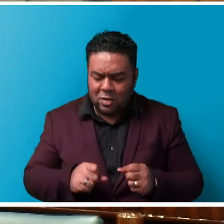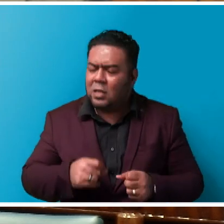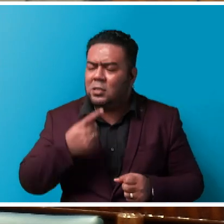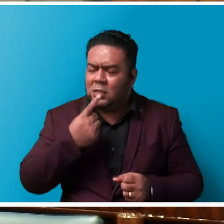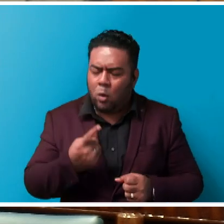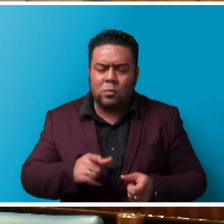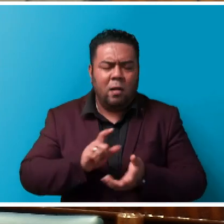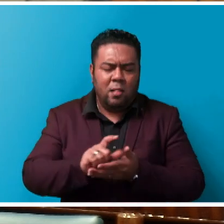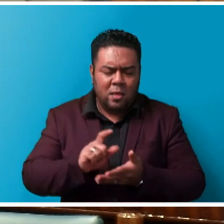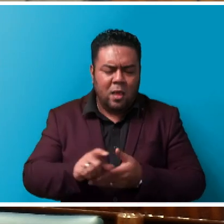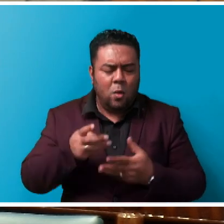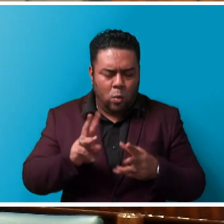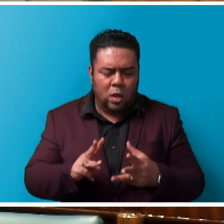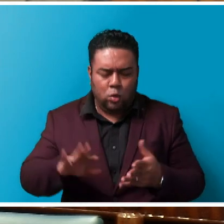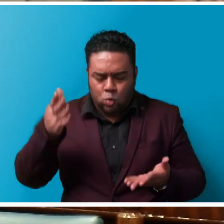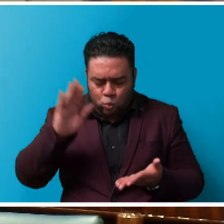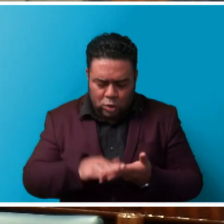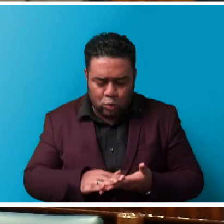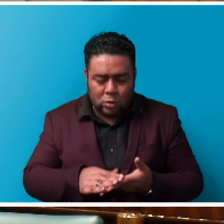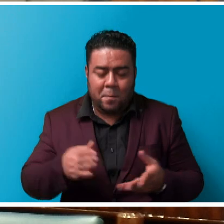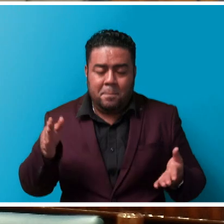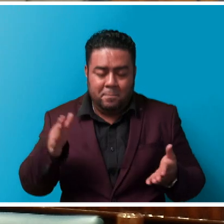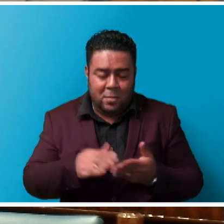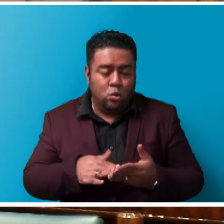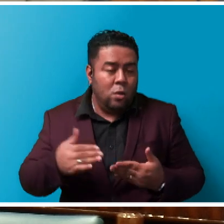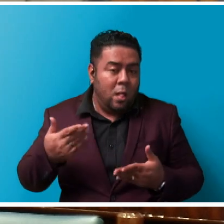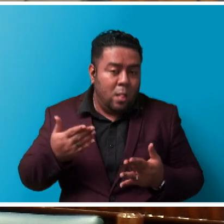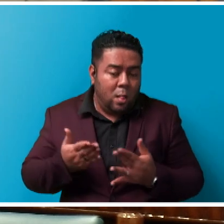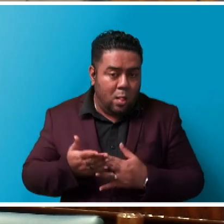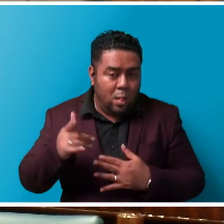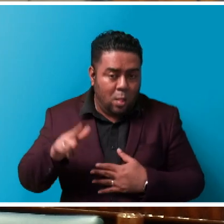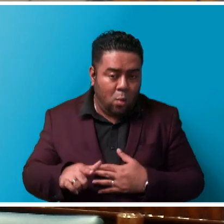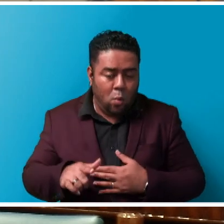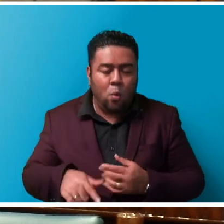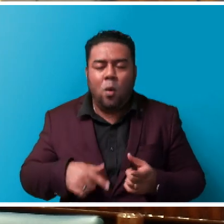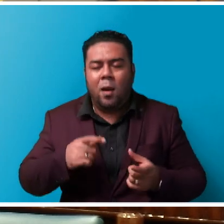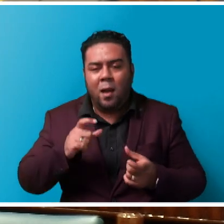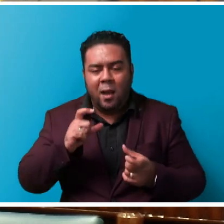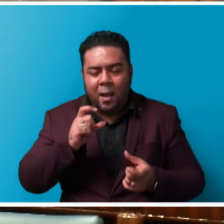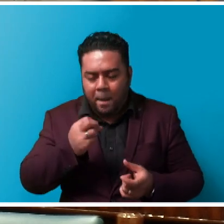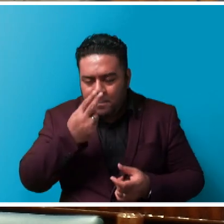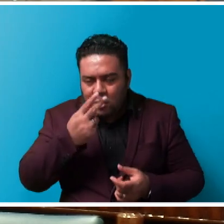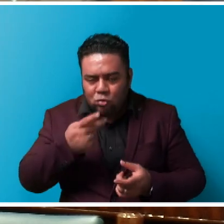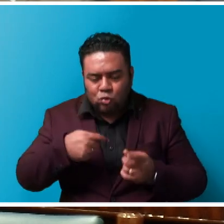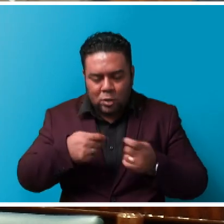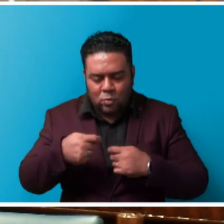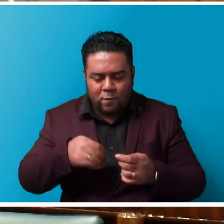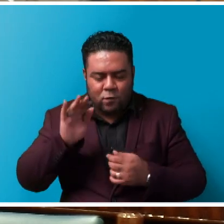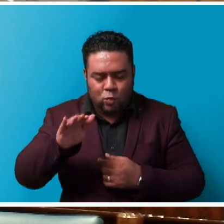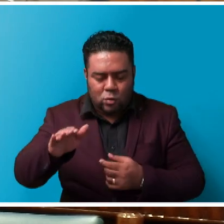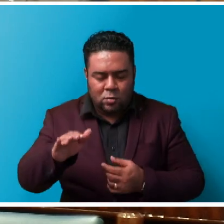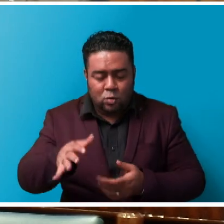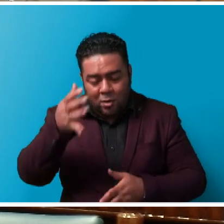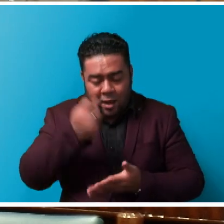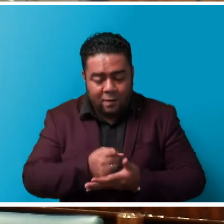pathways to reduce emission and transition towards a low carbon transport future. So the government is